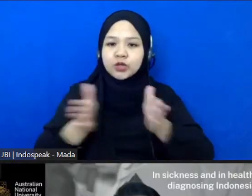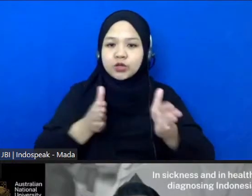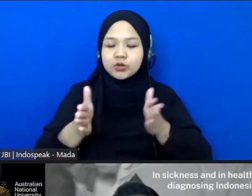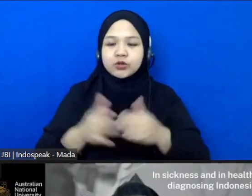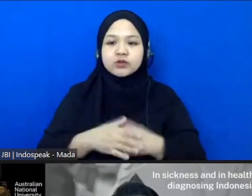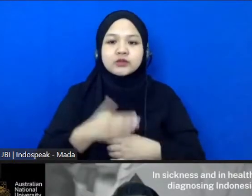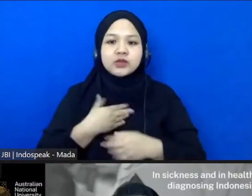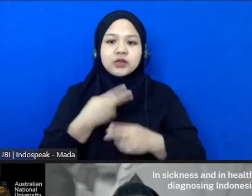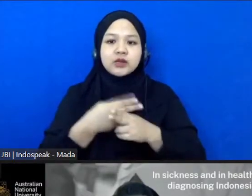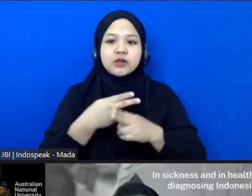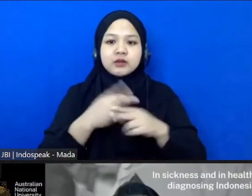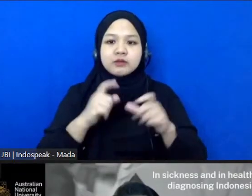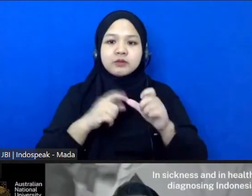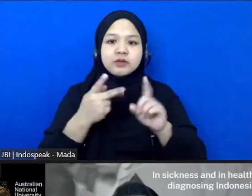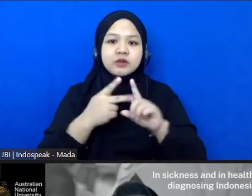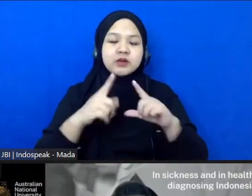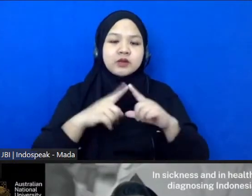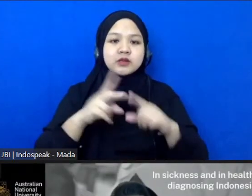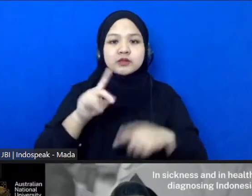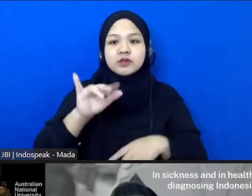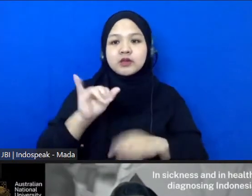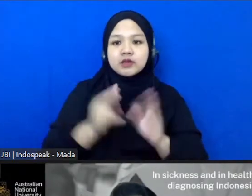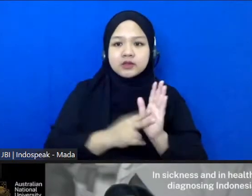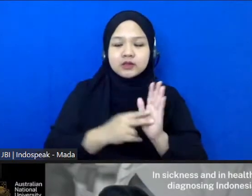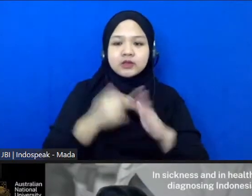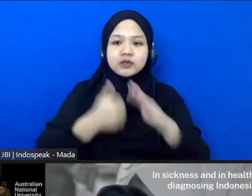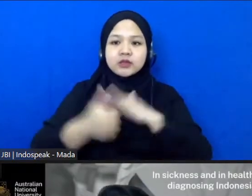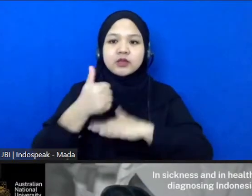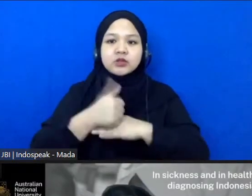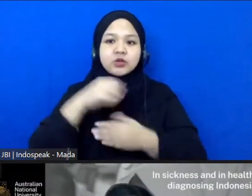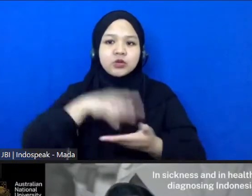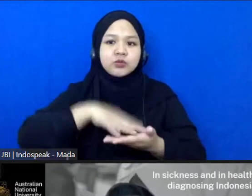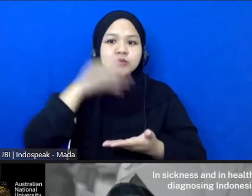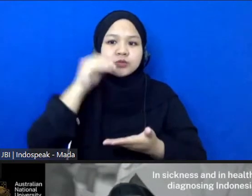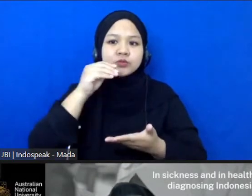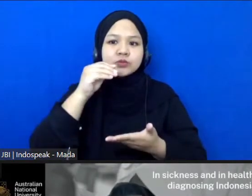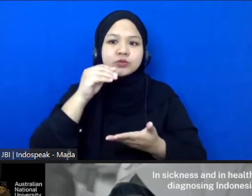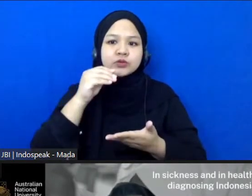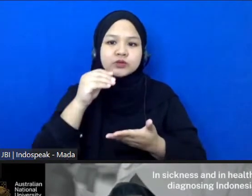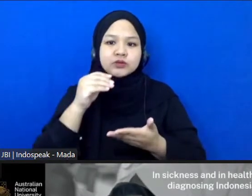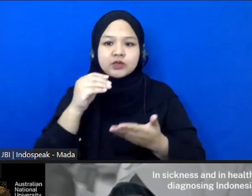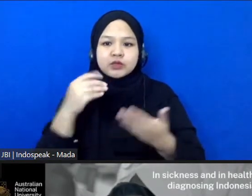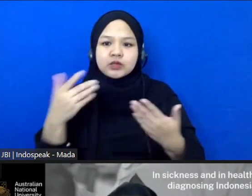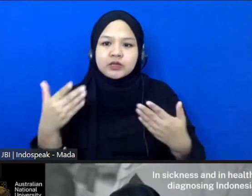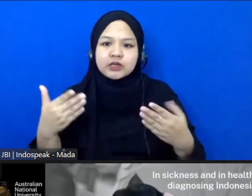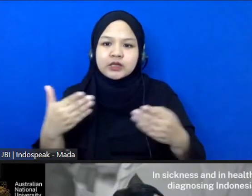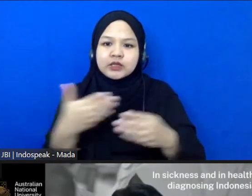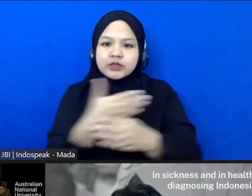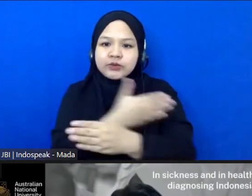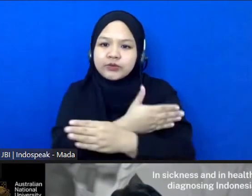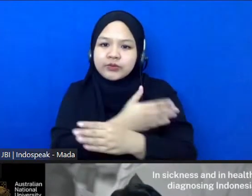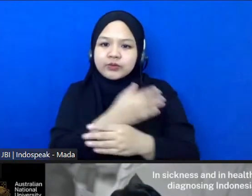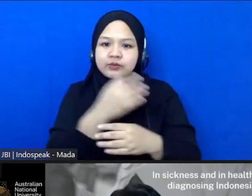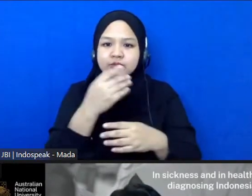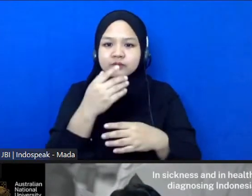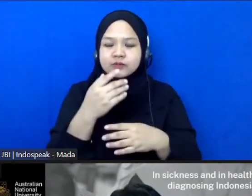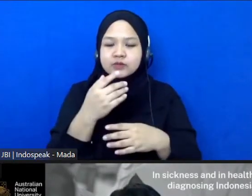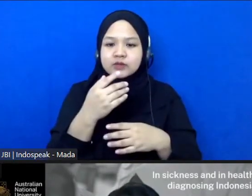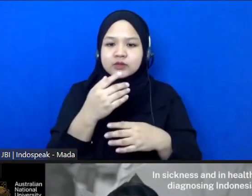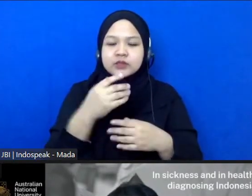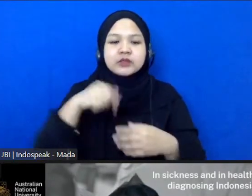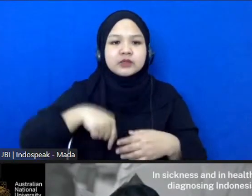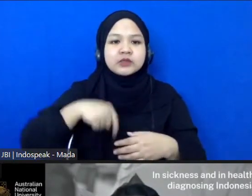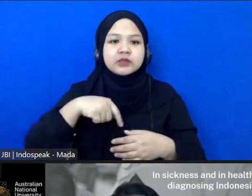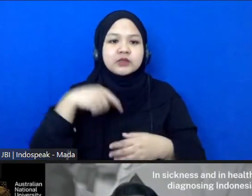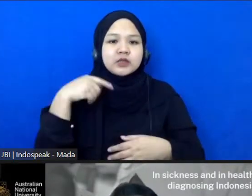saya Shannon Davis dan saya Direktur Pusat The Herb Feed Indonesian Engagement Centre di sini di Melbourne, Australia. Di